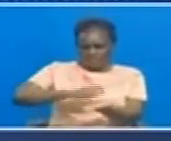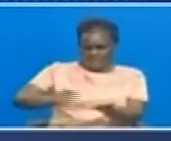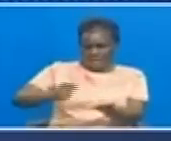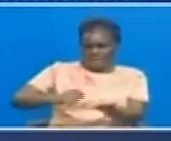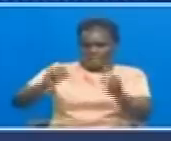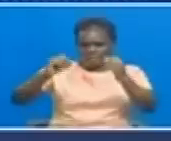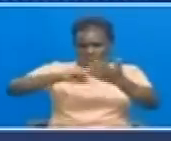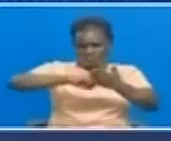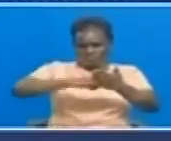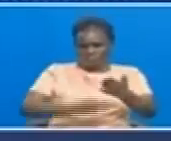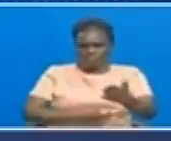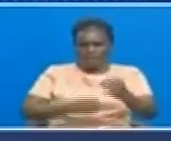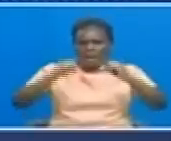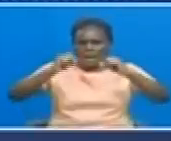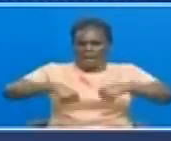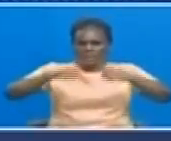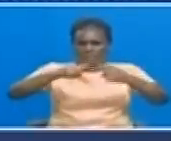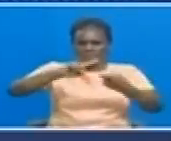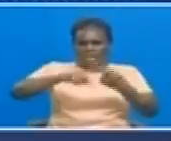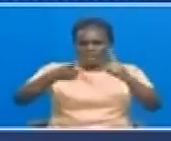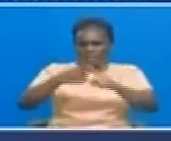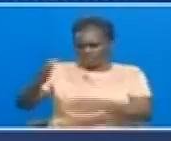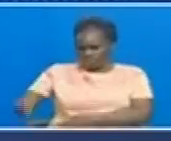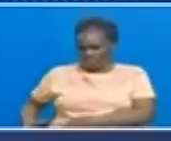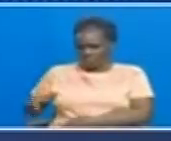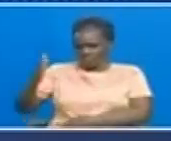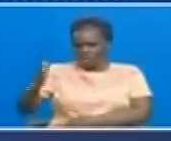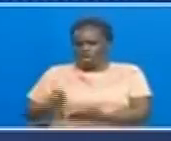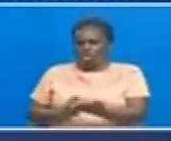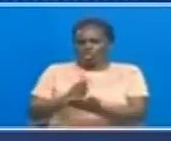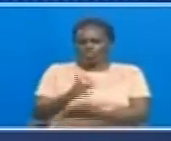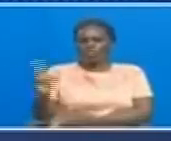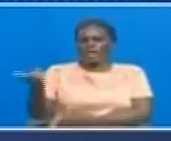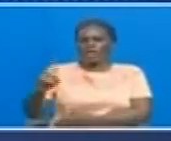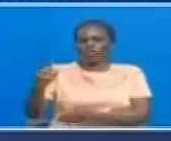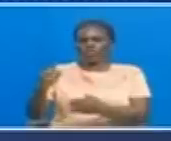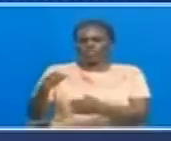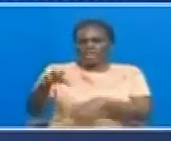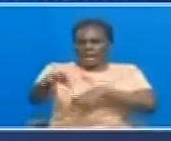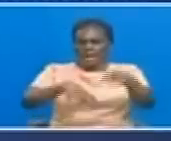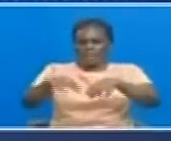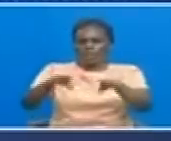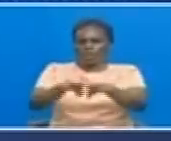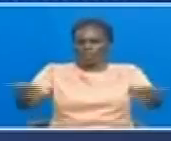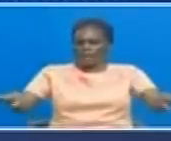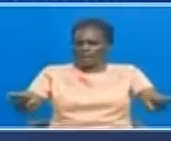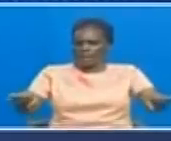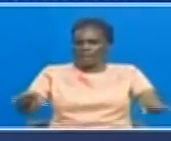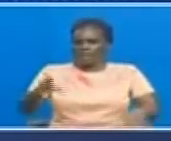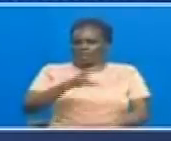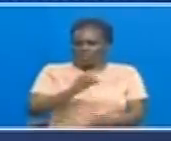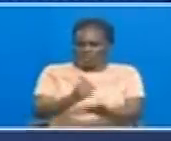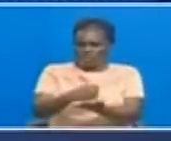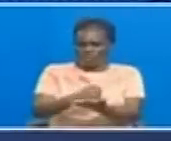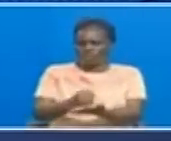the controversial deal for the standard gauge railway to pass through the Nairobi National Park. The National Land Commission, the